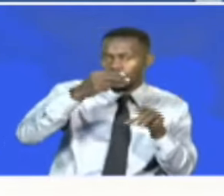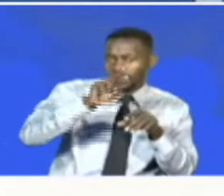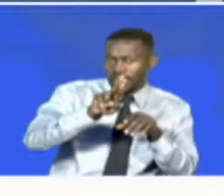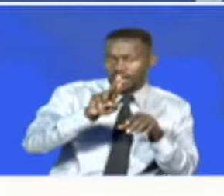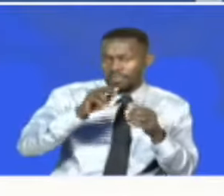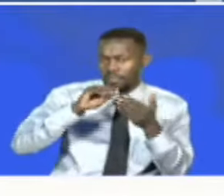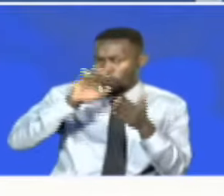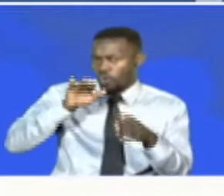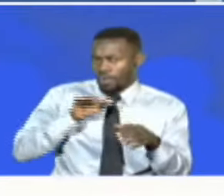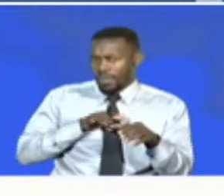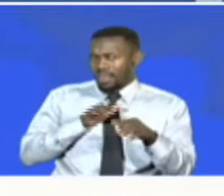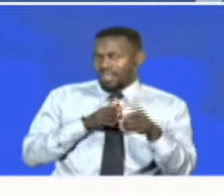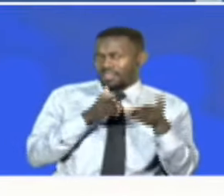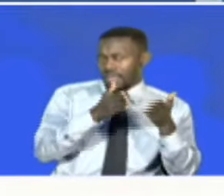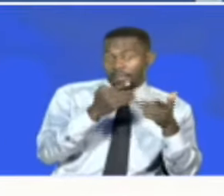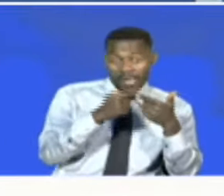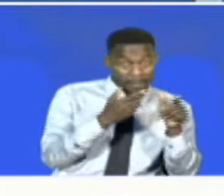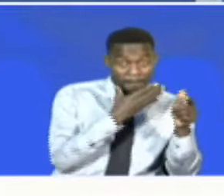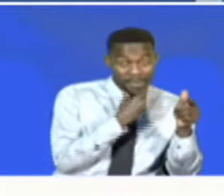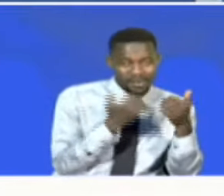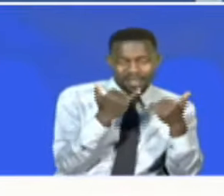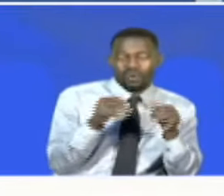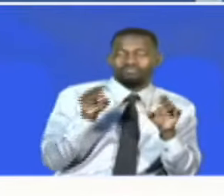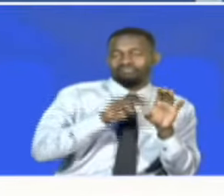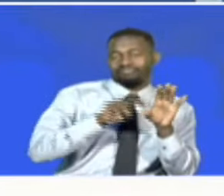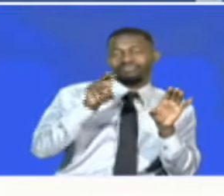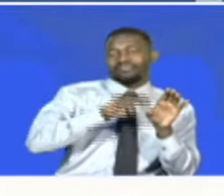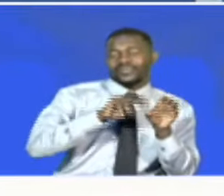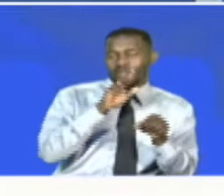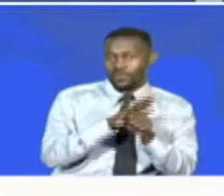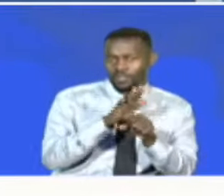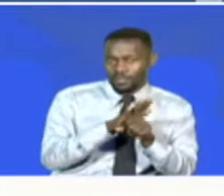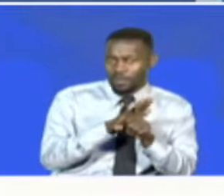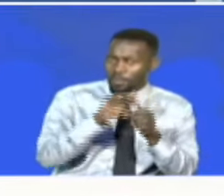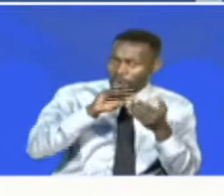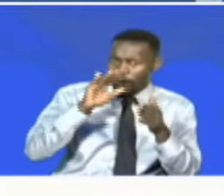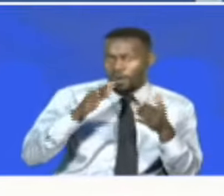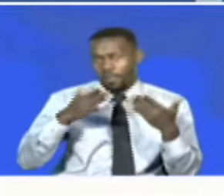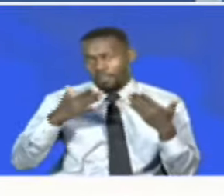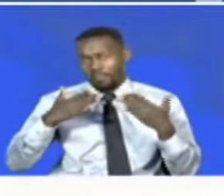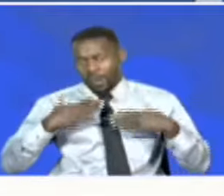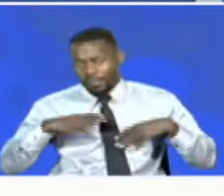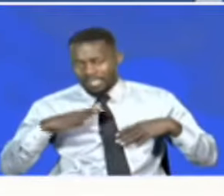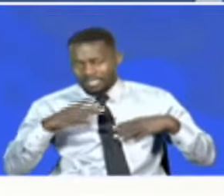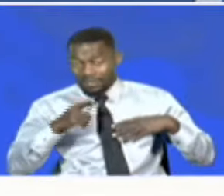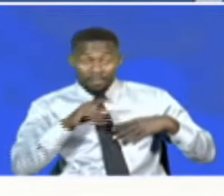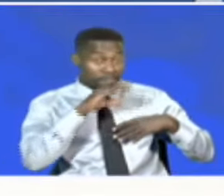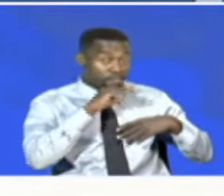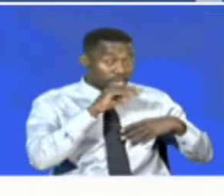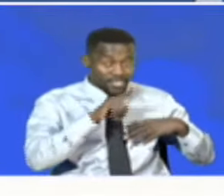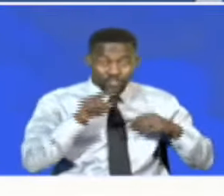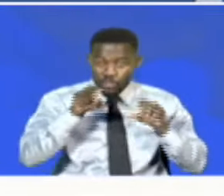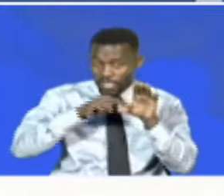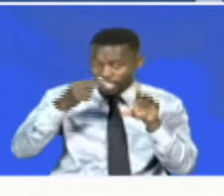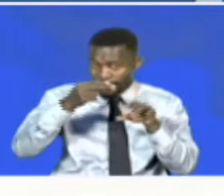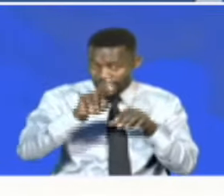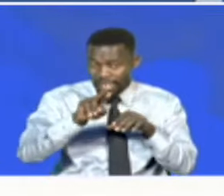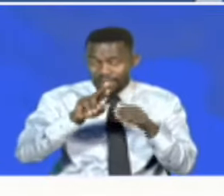women. Data from the board pointed that the number of candidates examined went up from 1,366